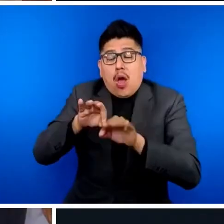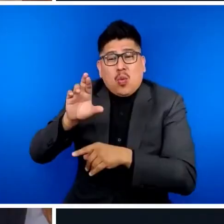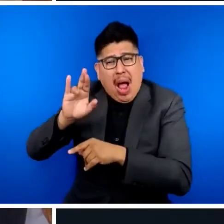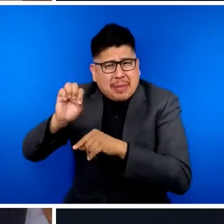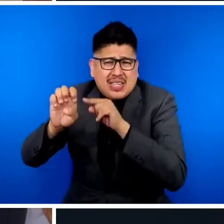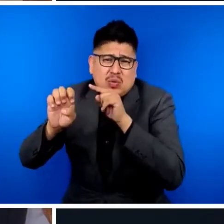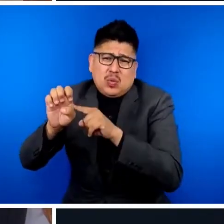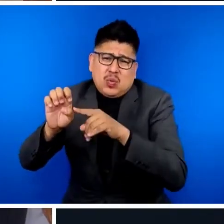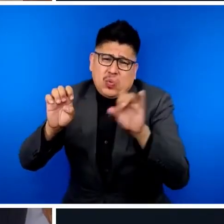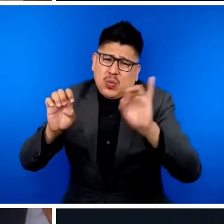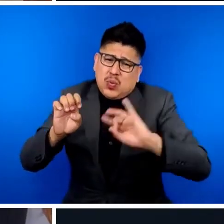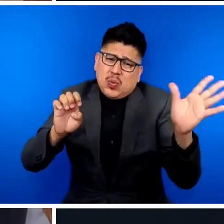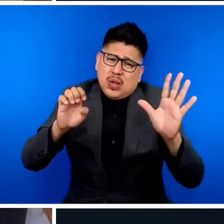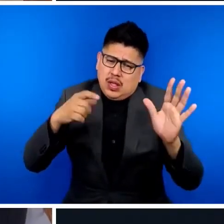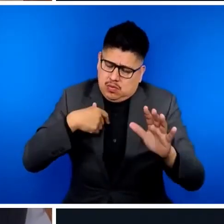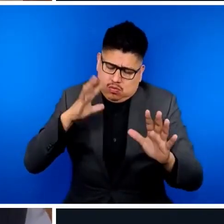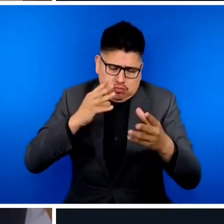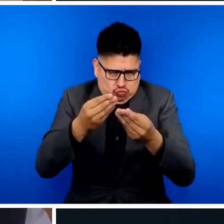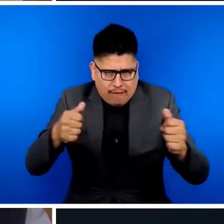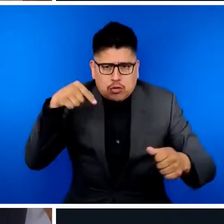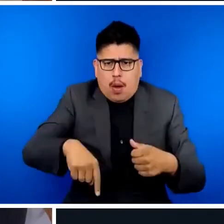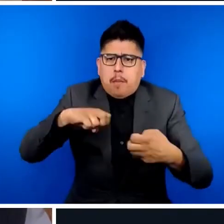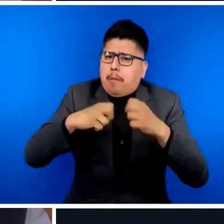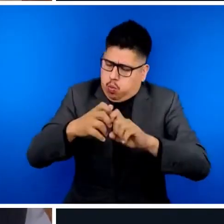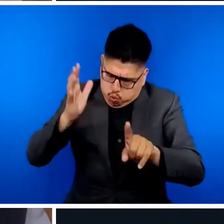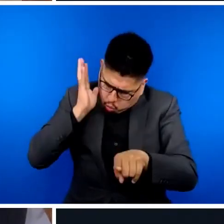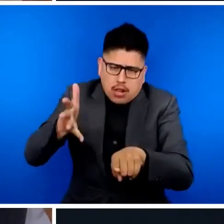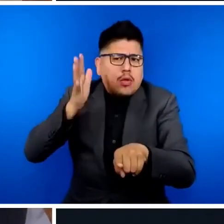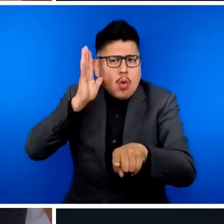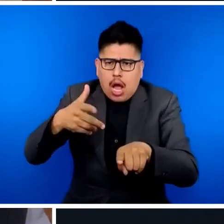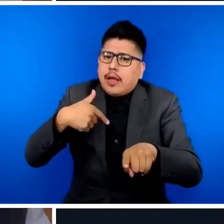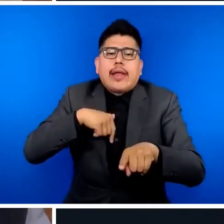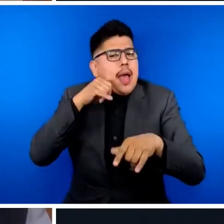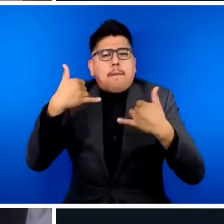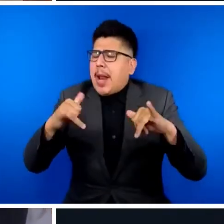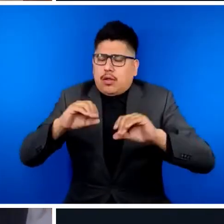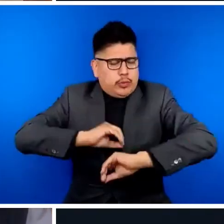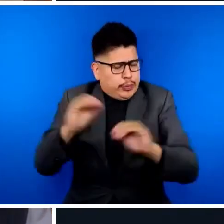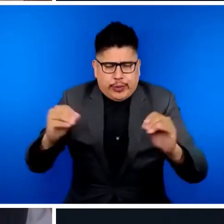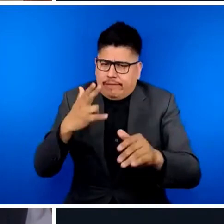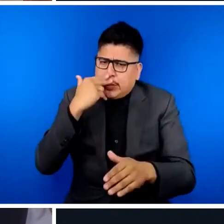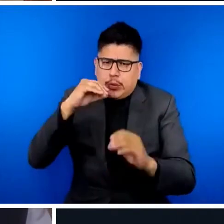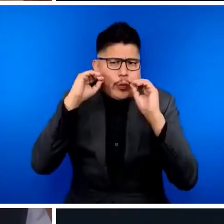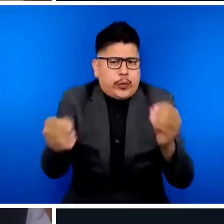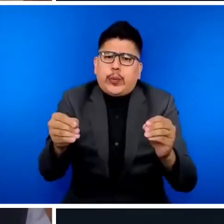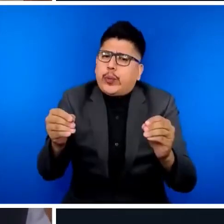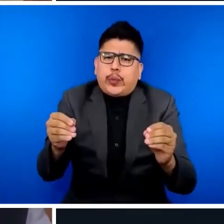going to take care of this problem. We are not playing games. Delilah.